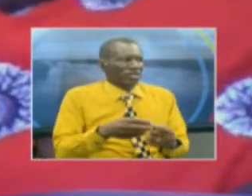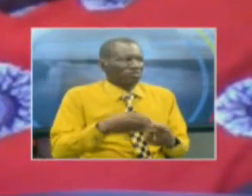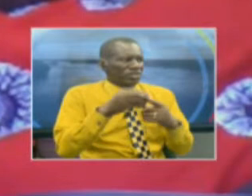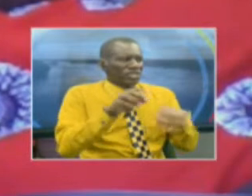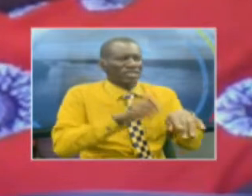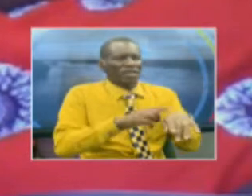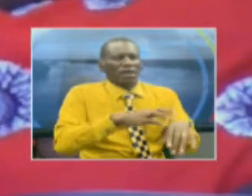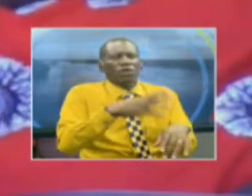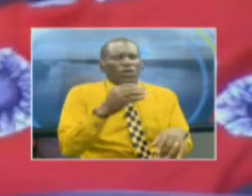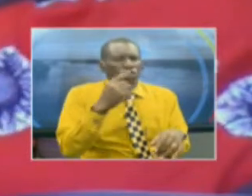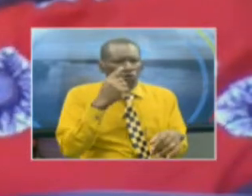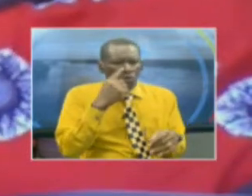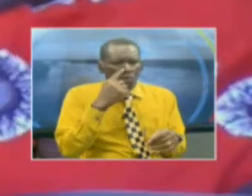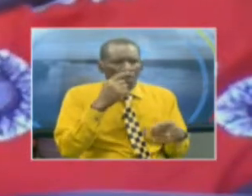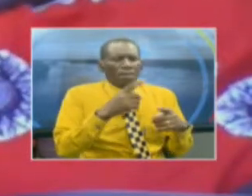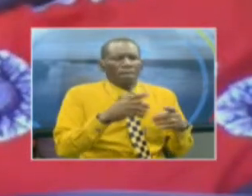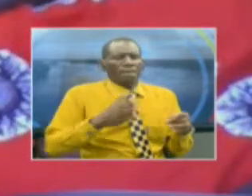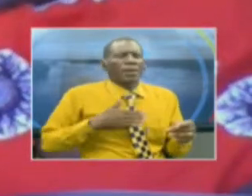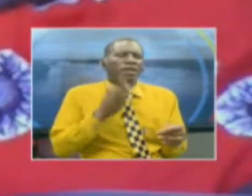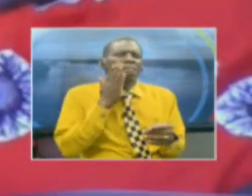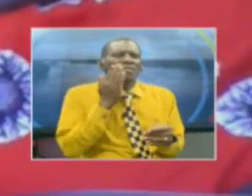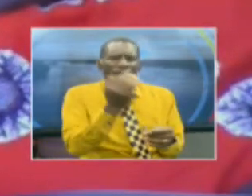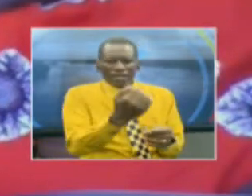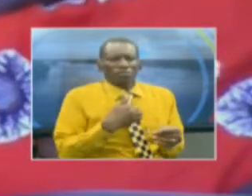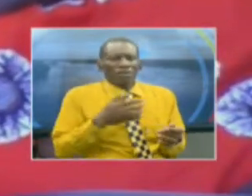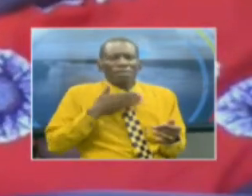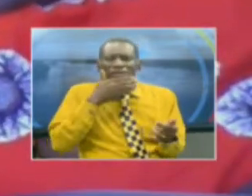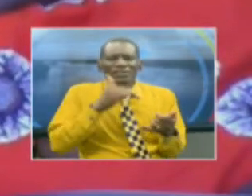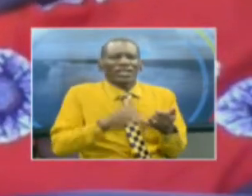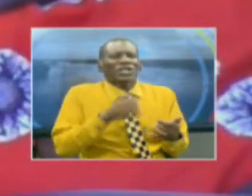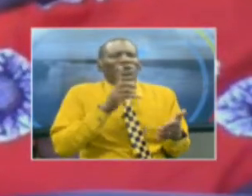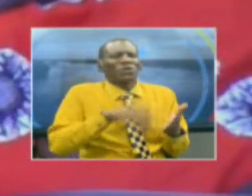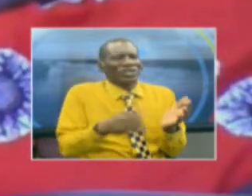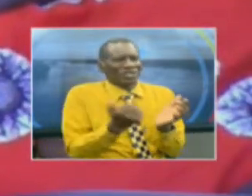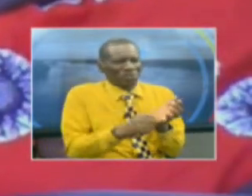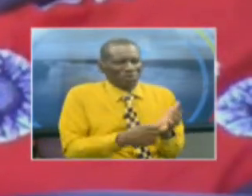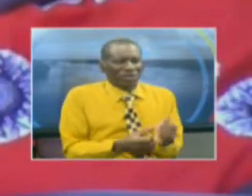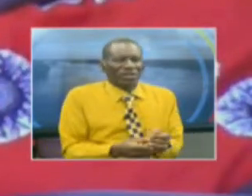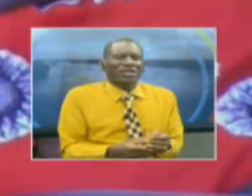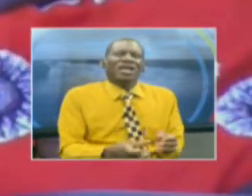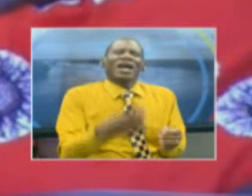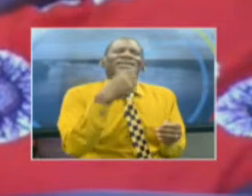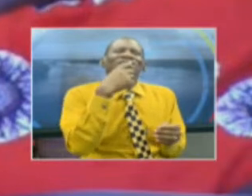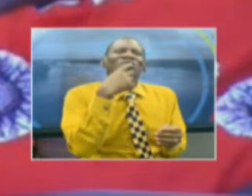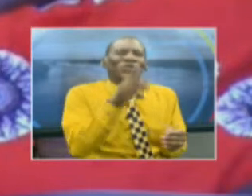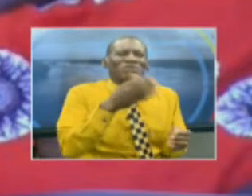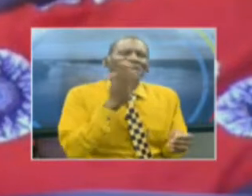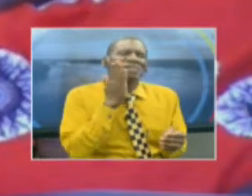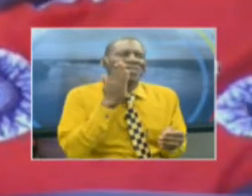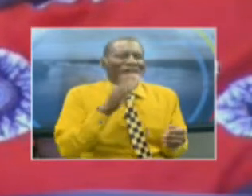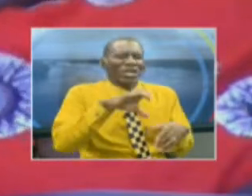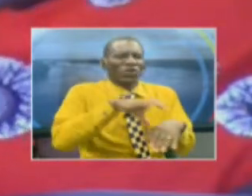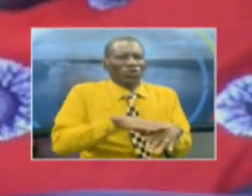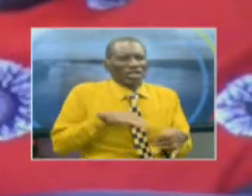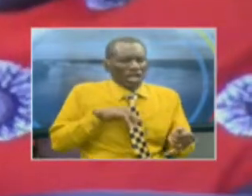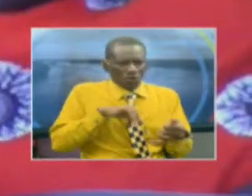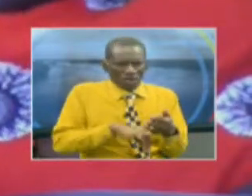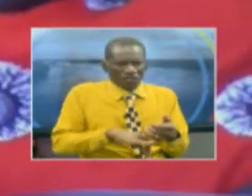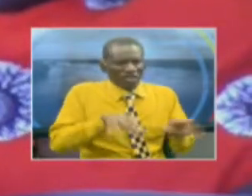home, my mom asked me, my son, what happened? I said, no, I got a lady, I want to marry this lady and must do